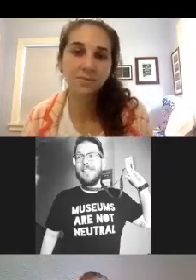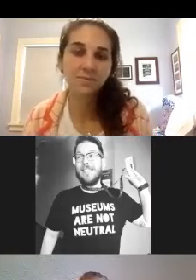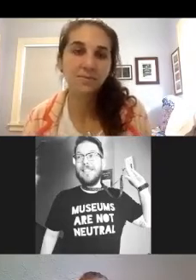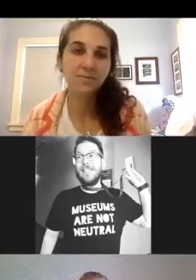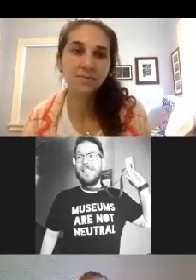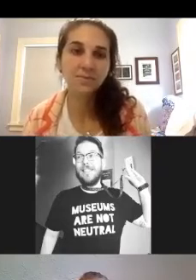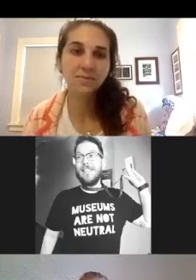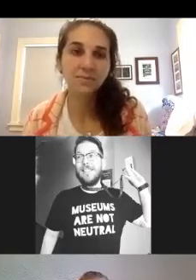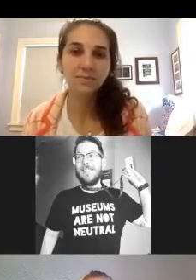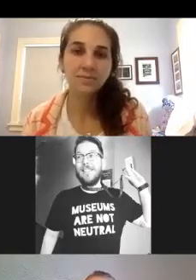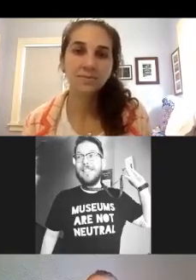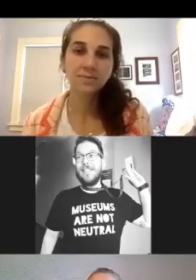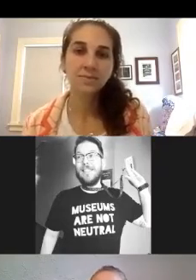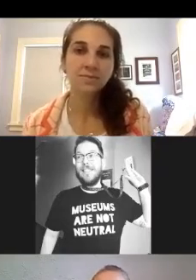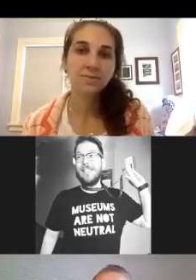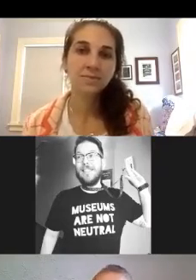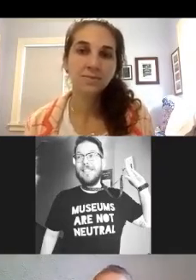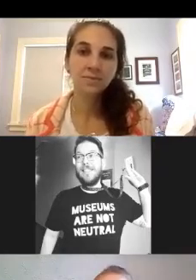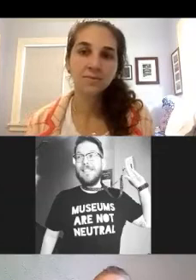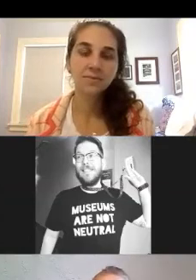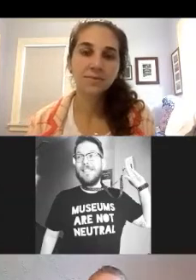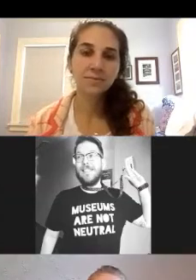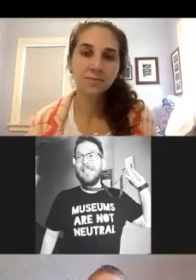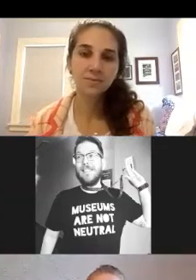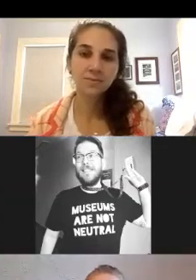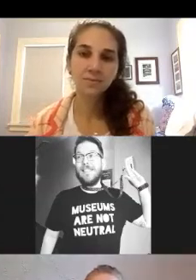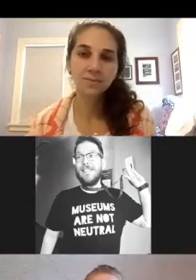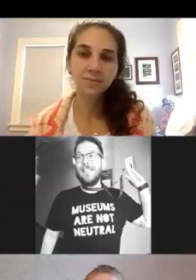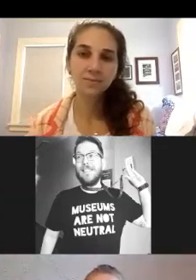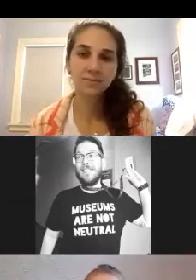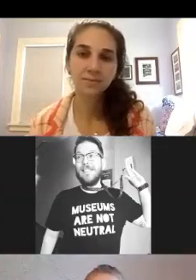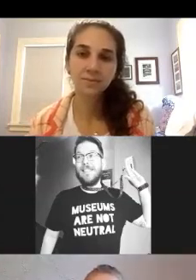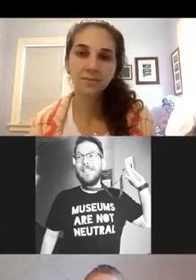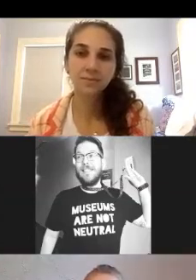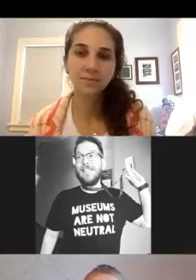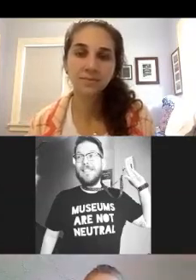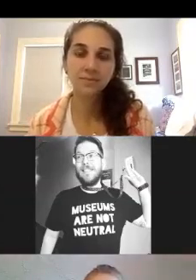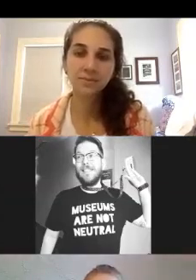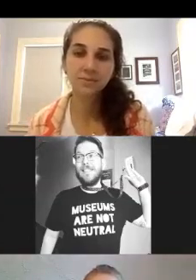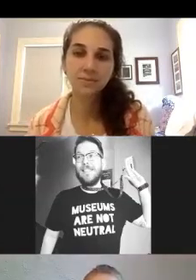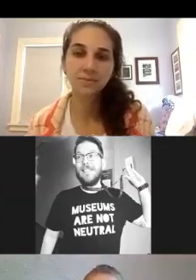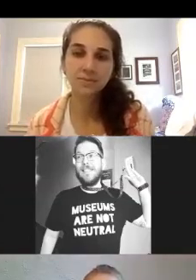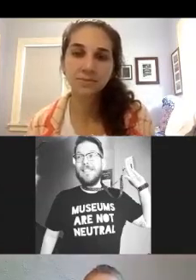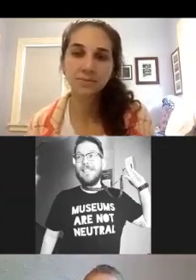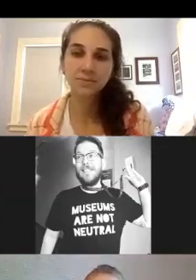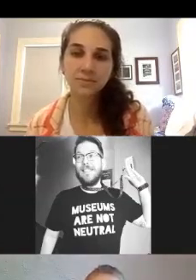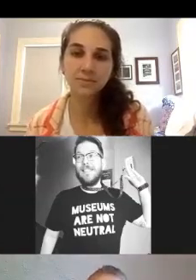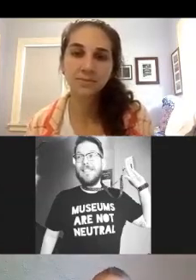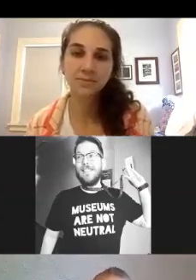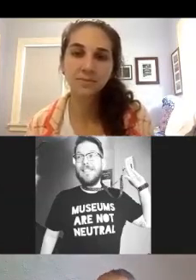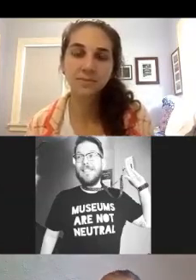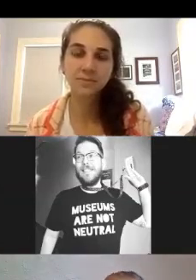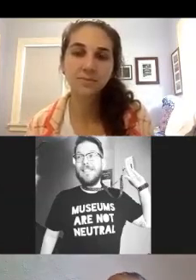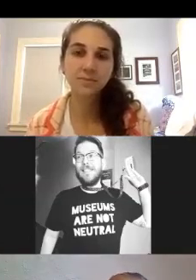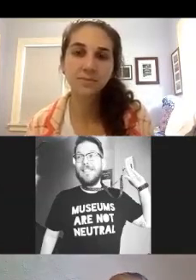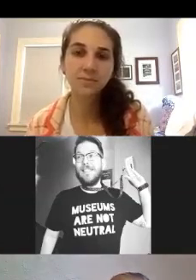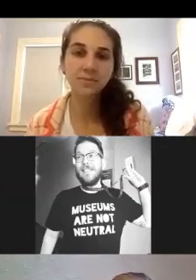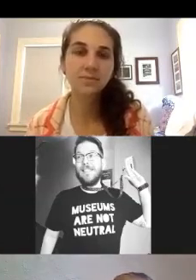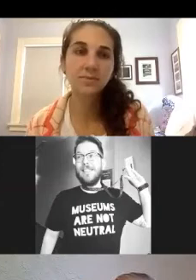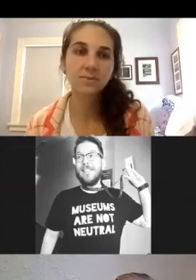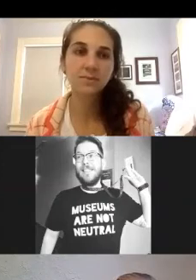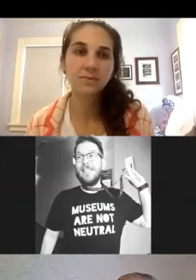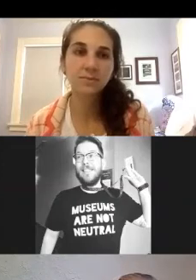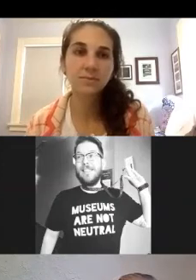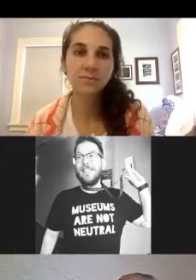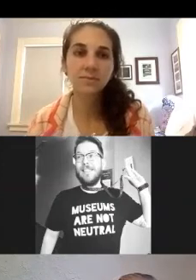The intent behind our meetings is to nourish the professional learning community, and I'd like to share some feedback from